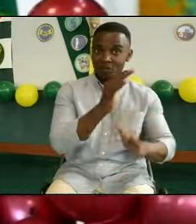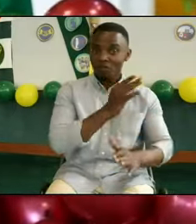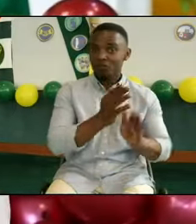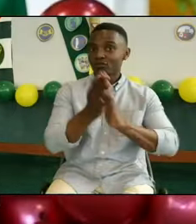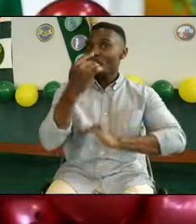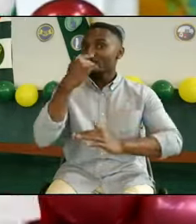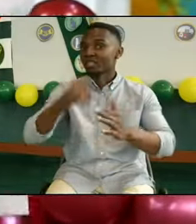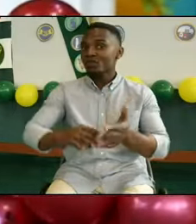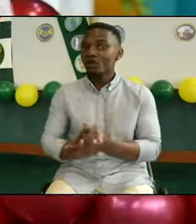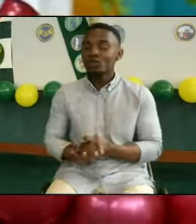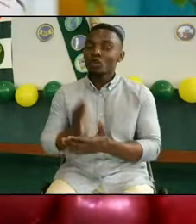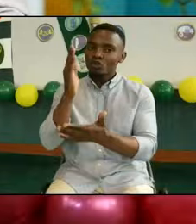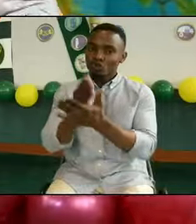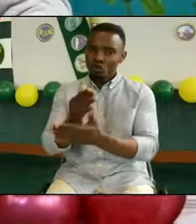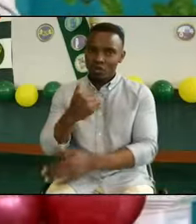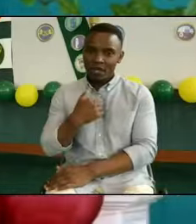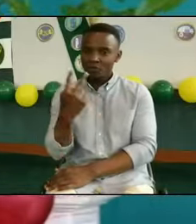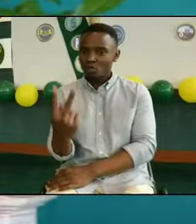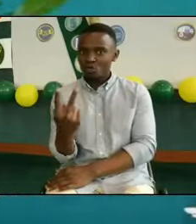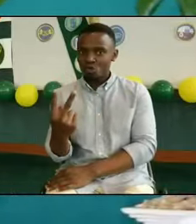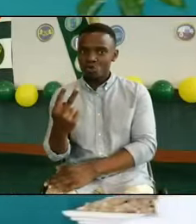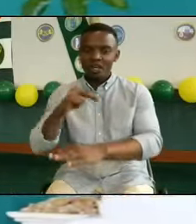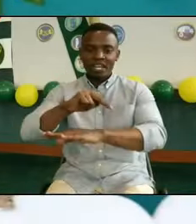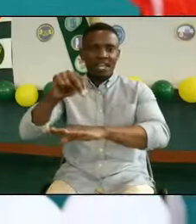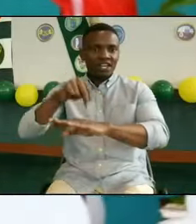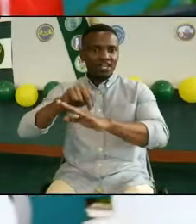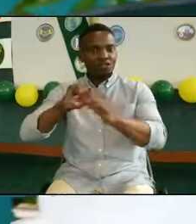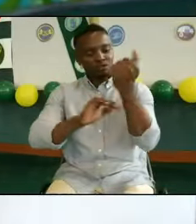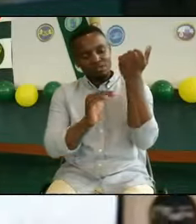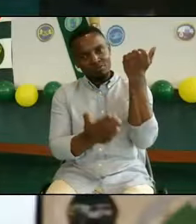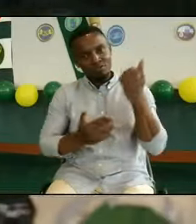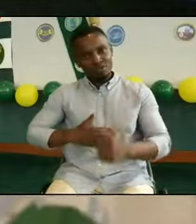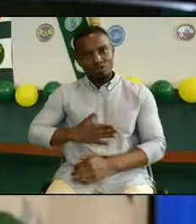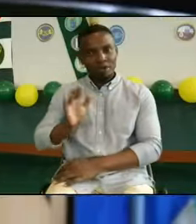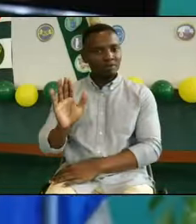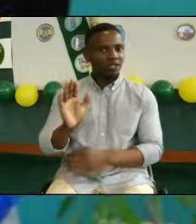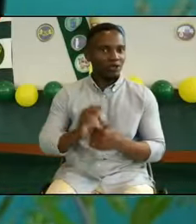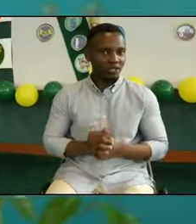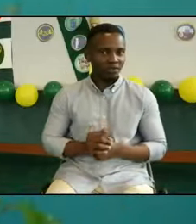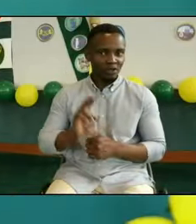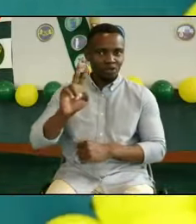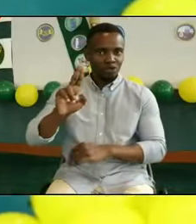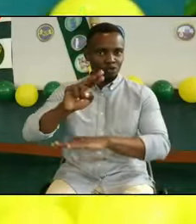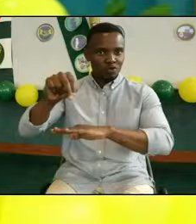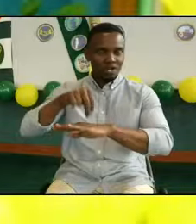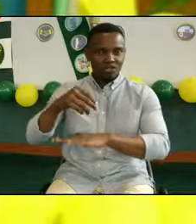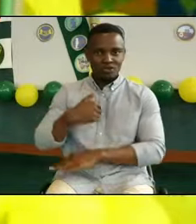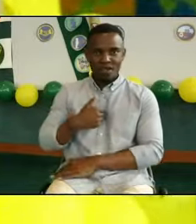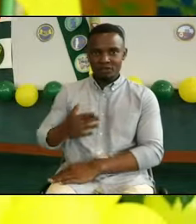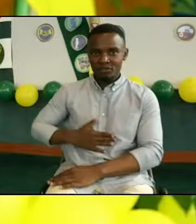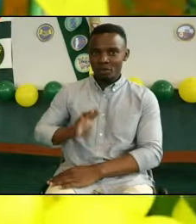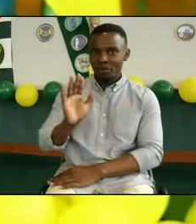that indeed, we have two nations in your stomach. We have two nations in your stomach.